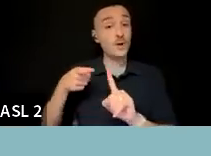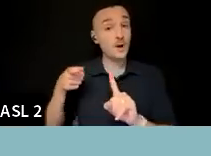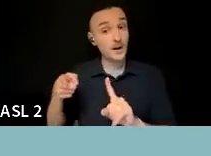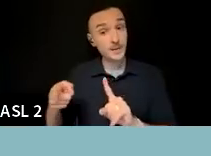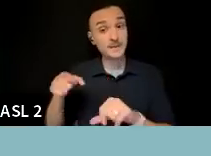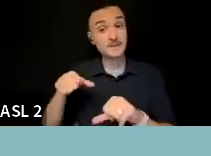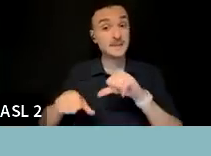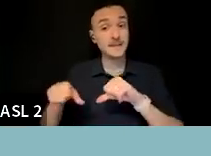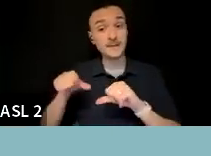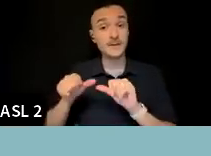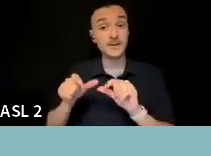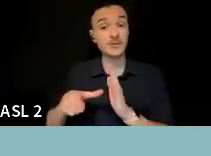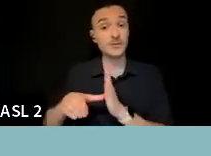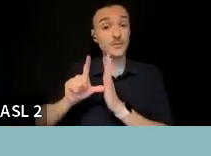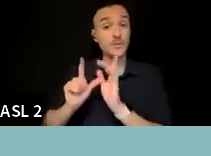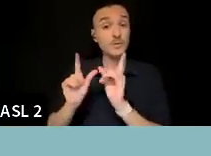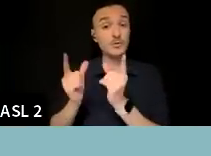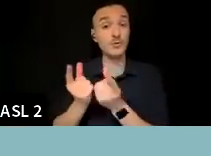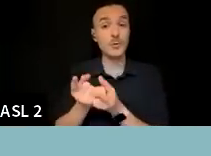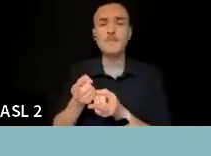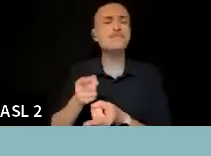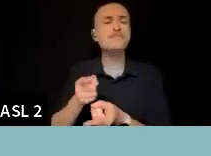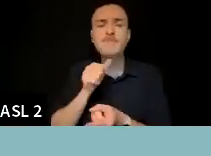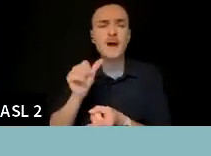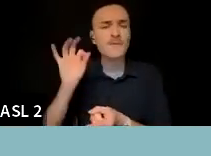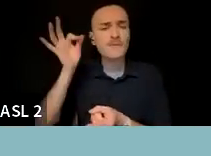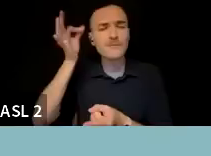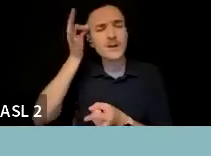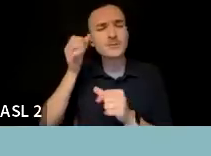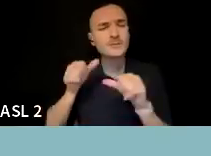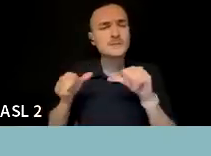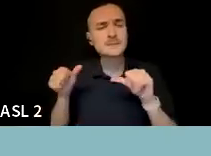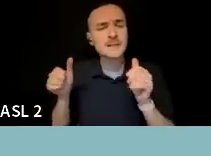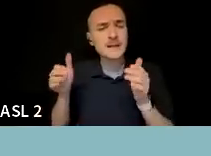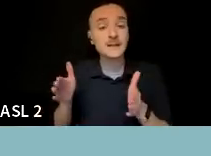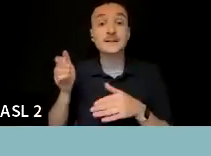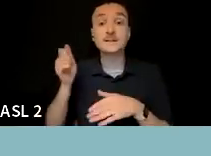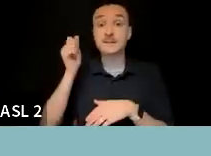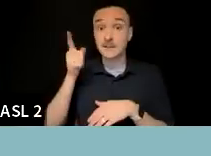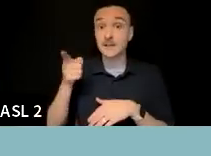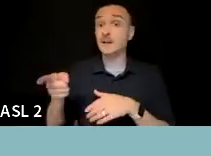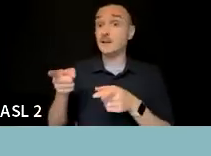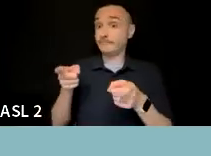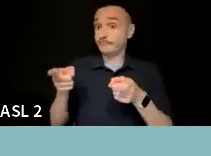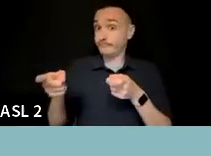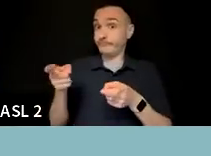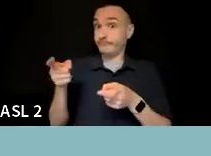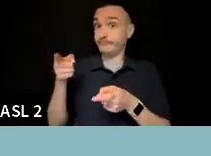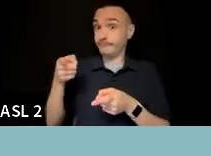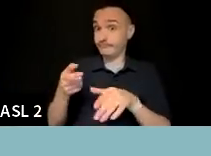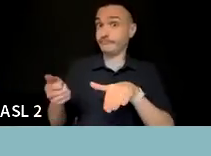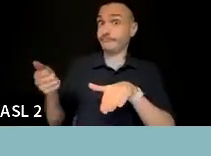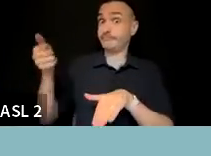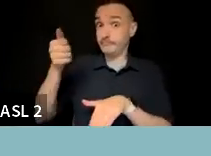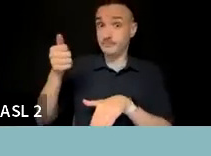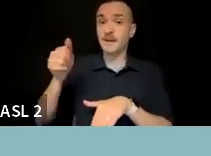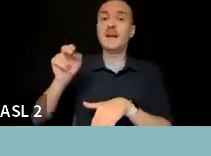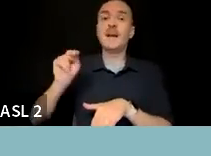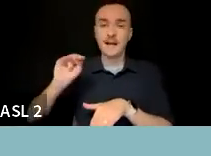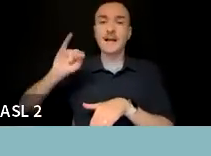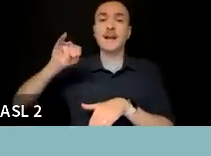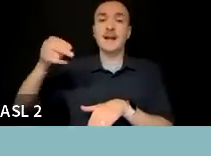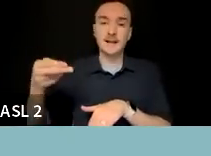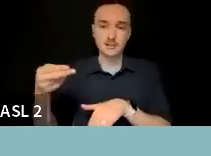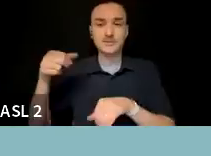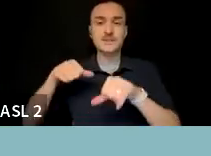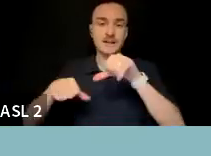of non-federal scientists. However, it's administered by a NIH Scientific Review Officer, an